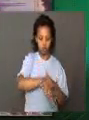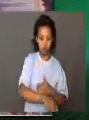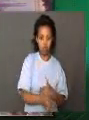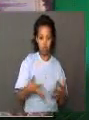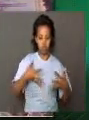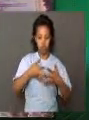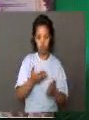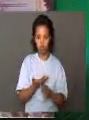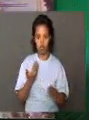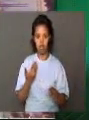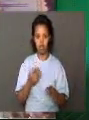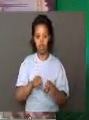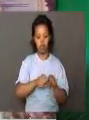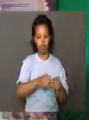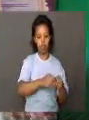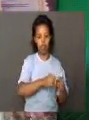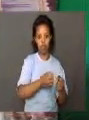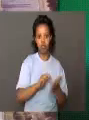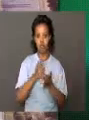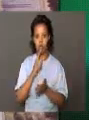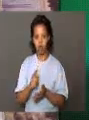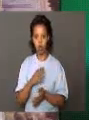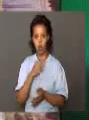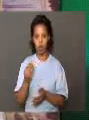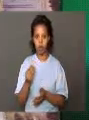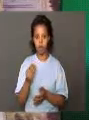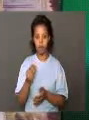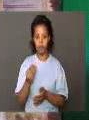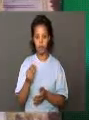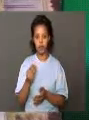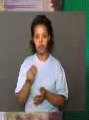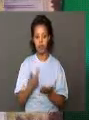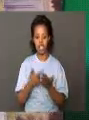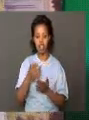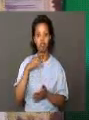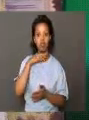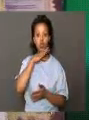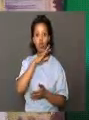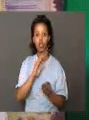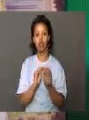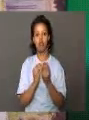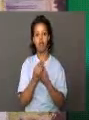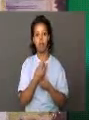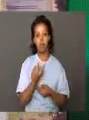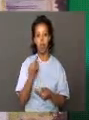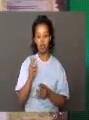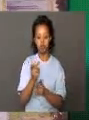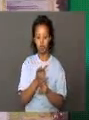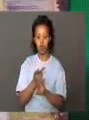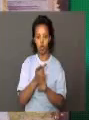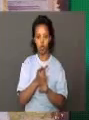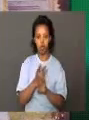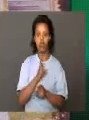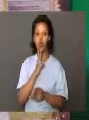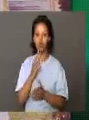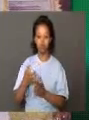breakdown can effectively be controlled by managing the sewage and wastewater